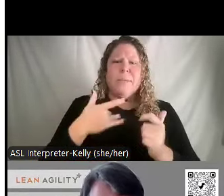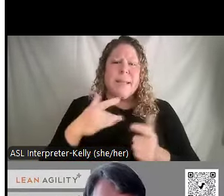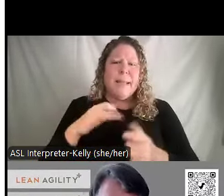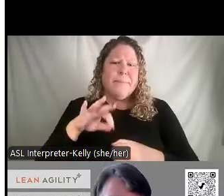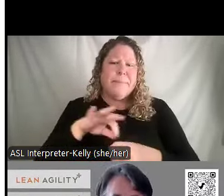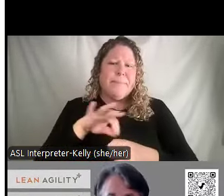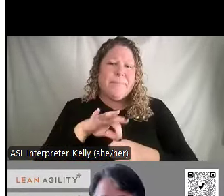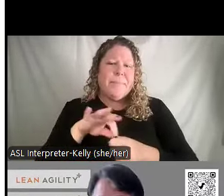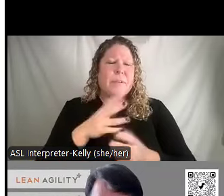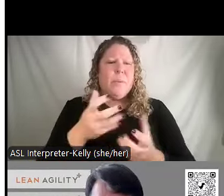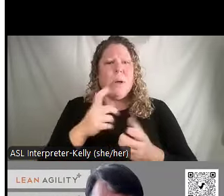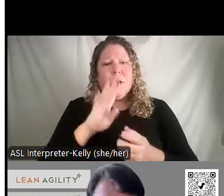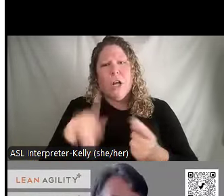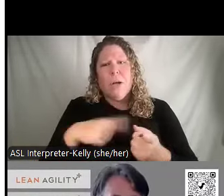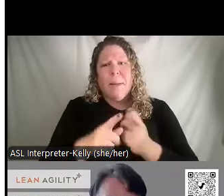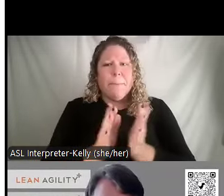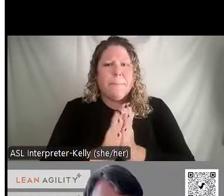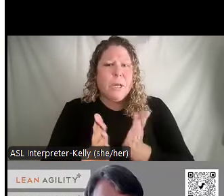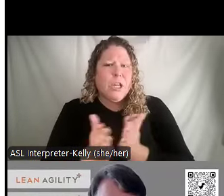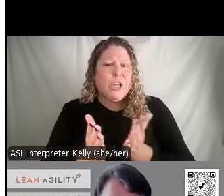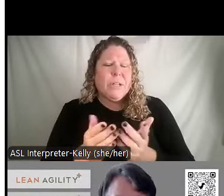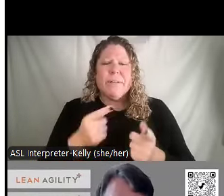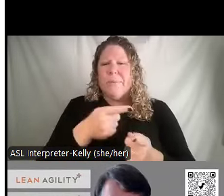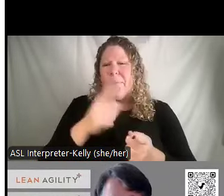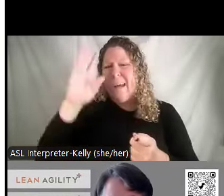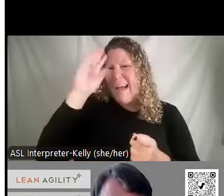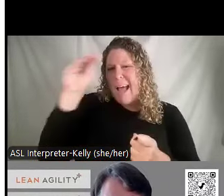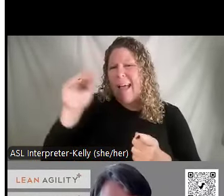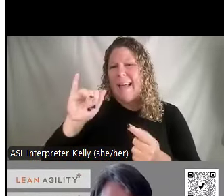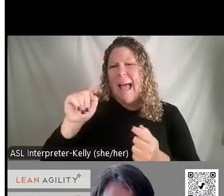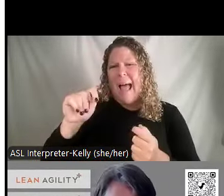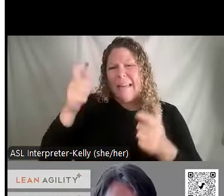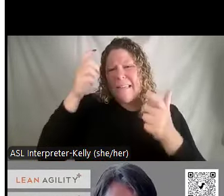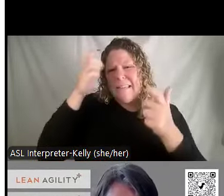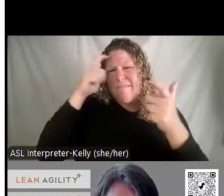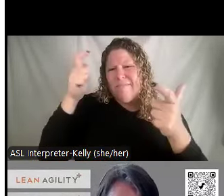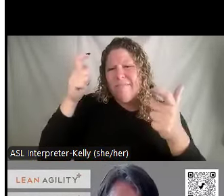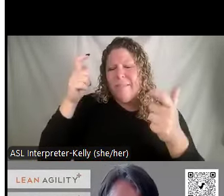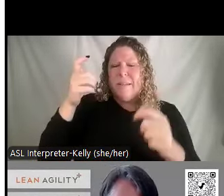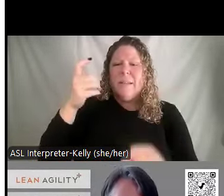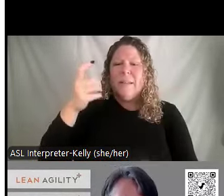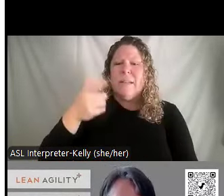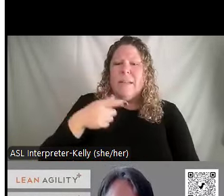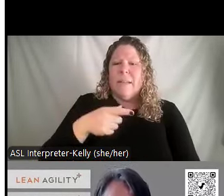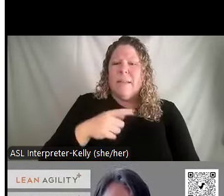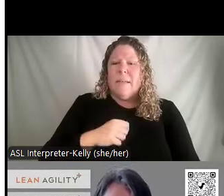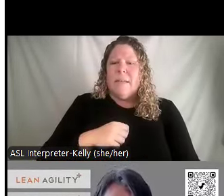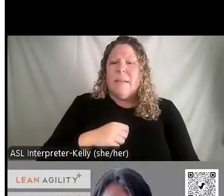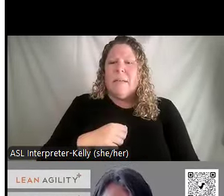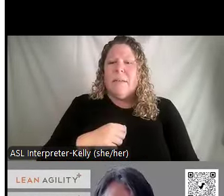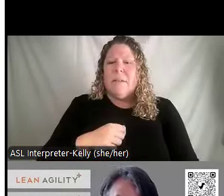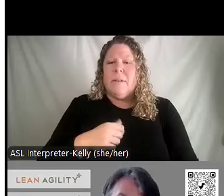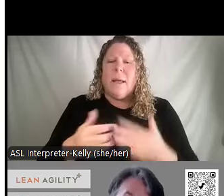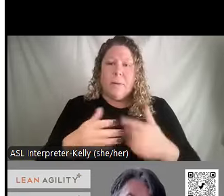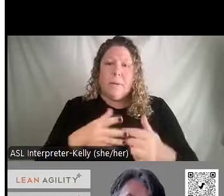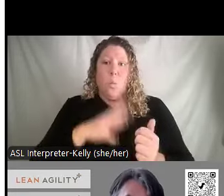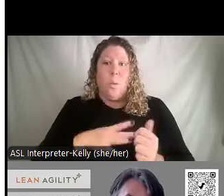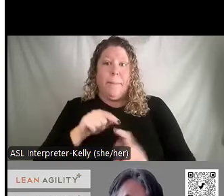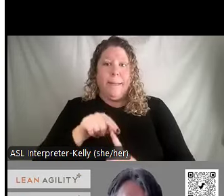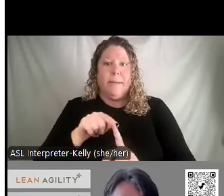talk about literature. And this guy came out of IT and he wasn't that one of those people, didn't like him. So she was trying to